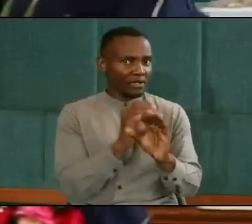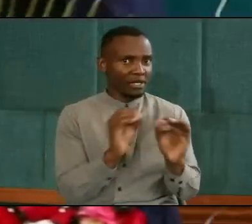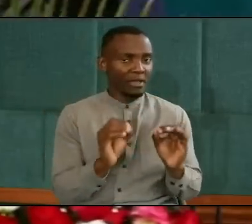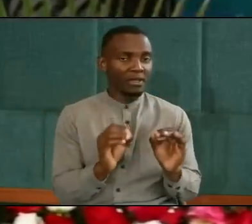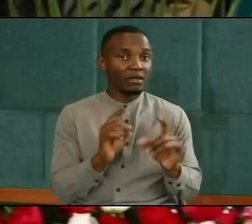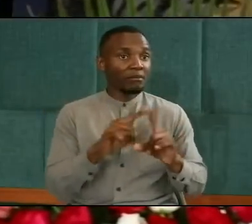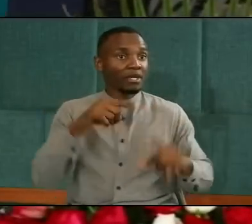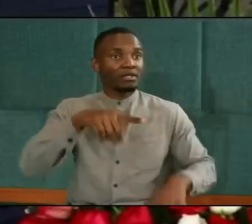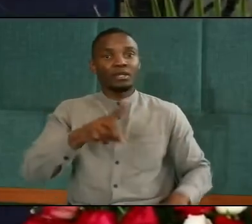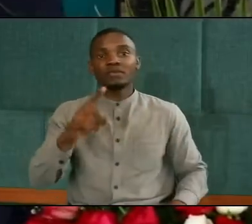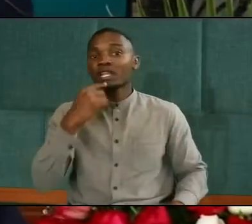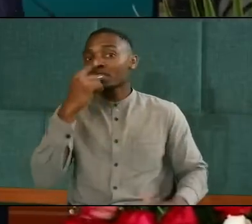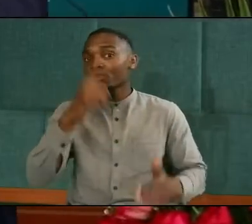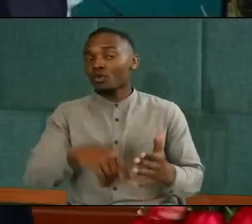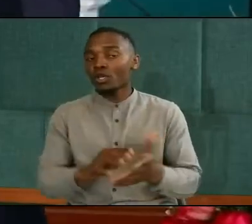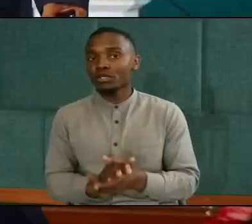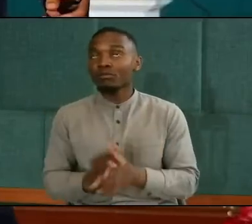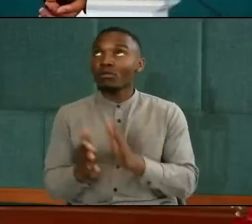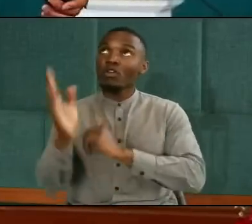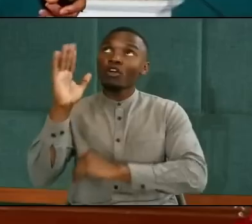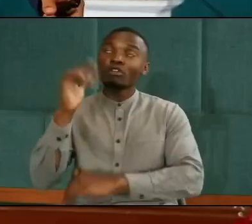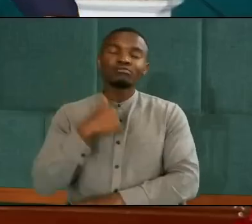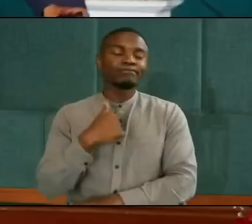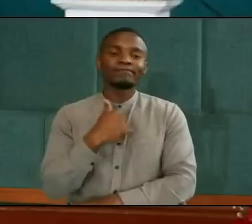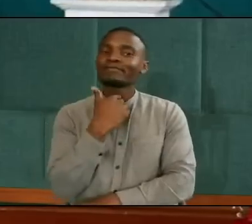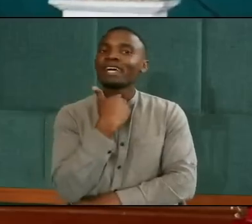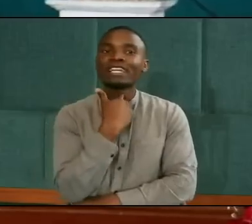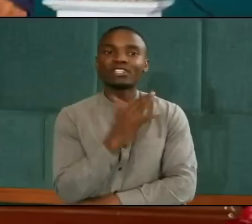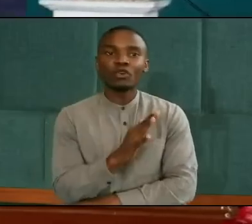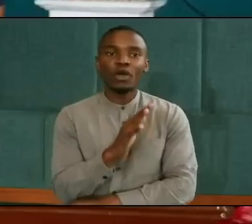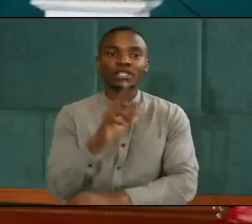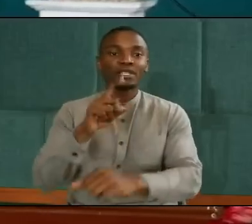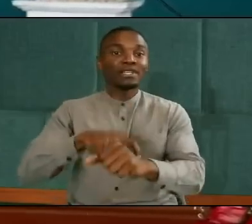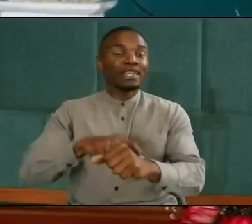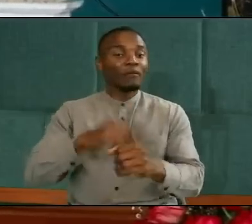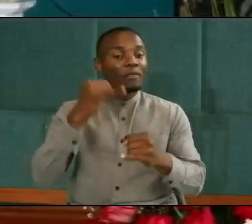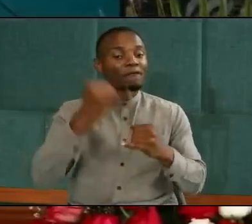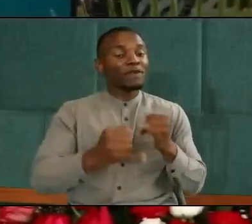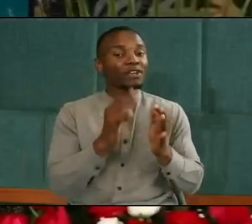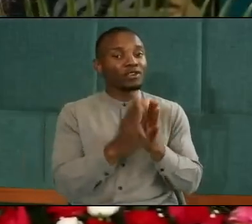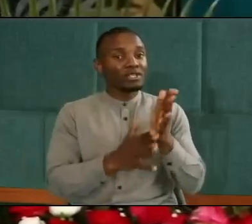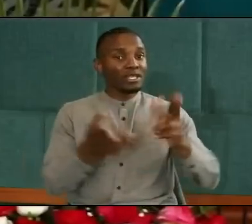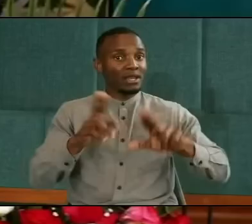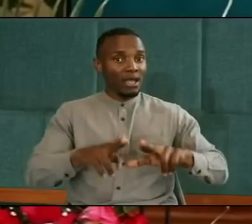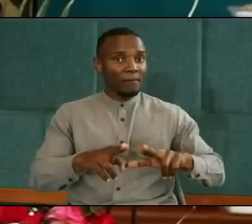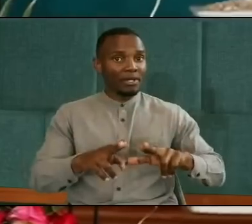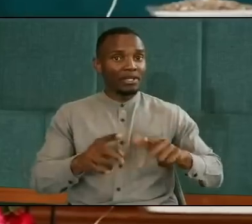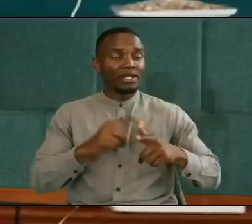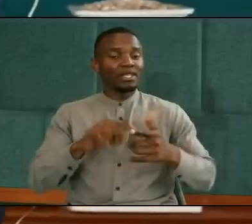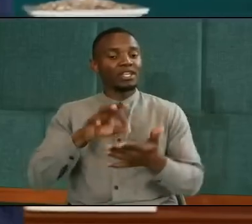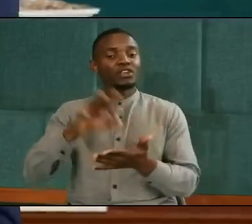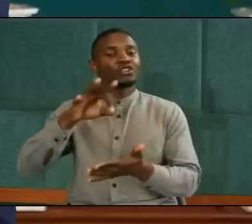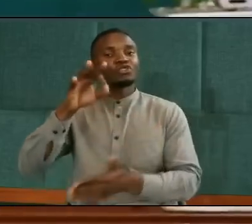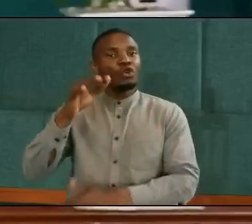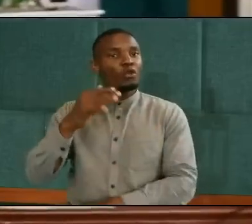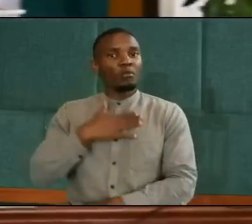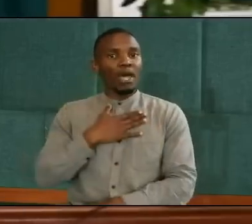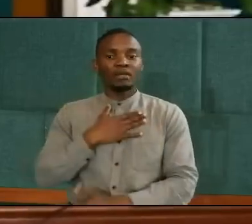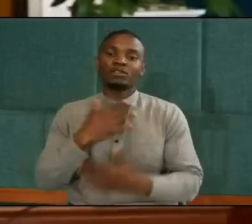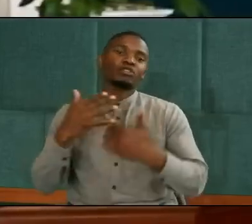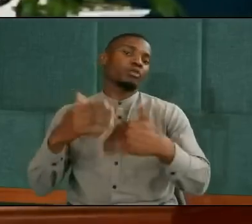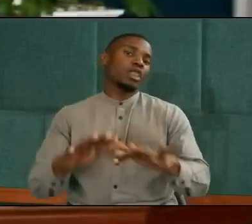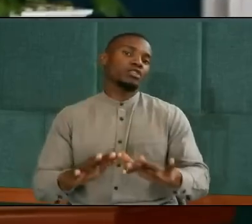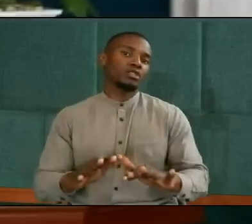God, I don't want, when that last sign opened, my soul is